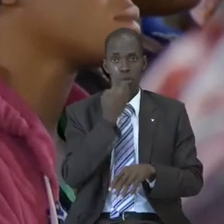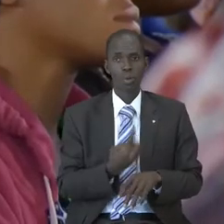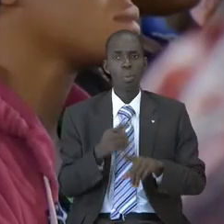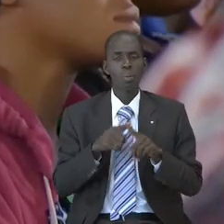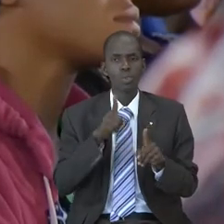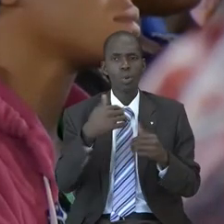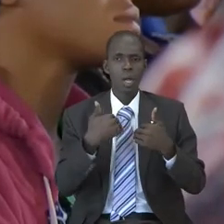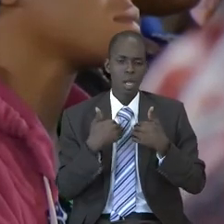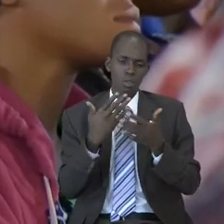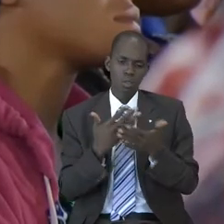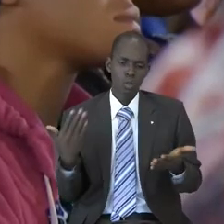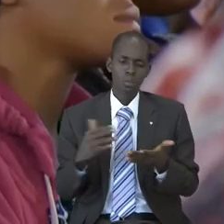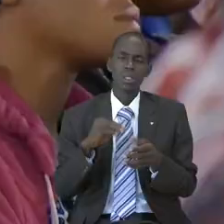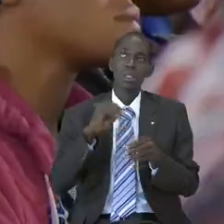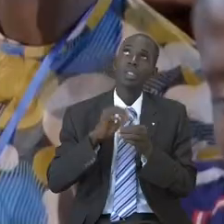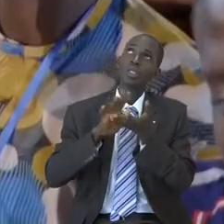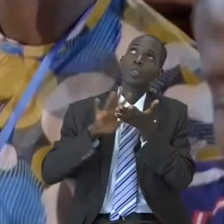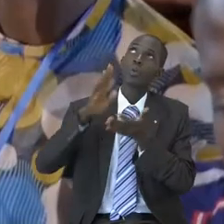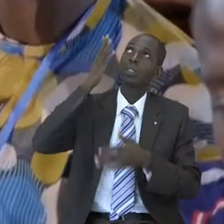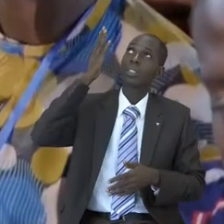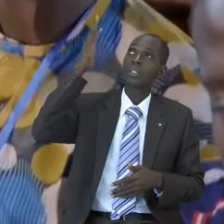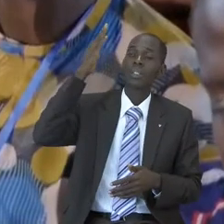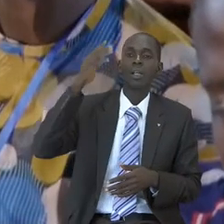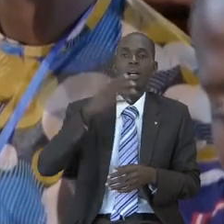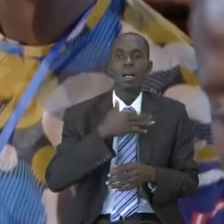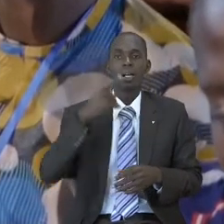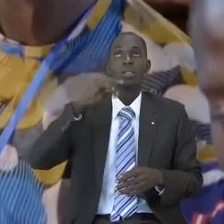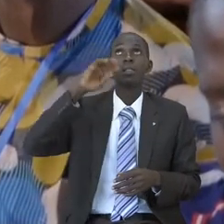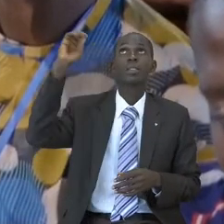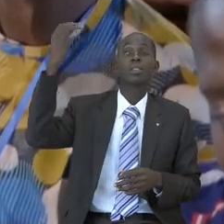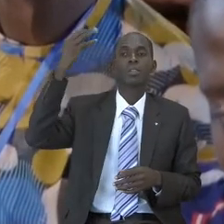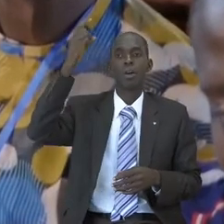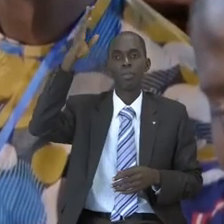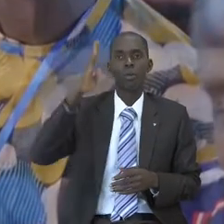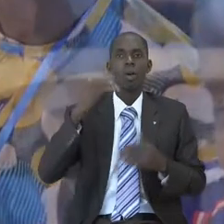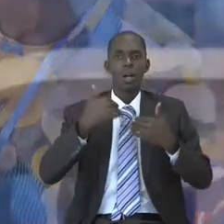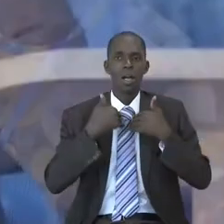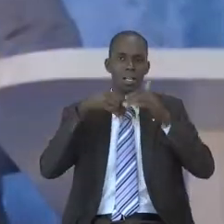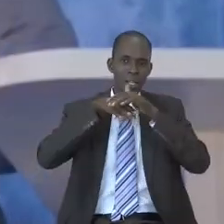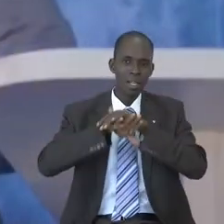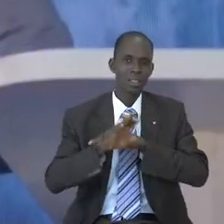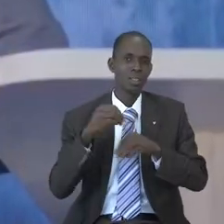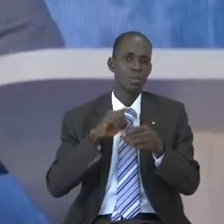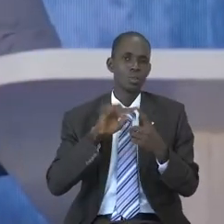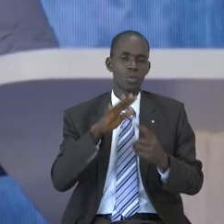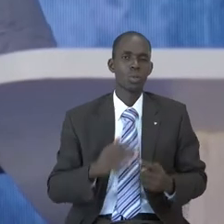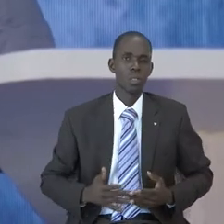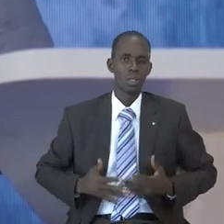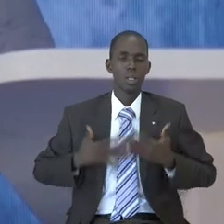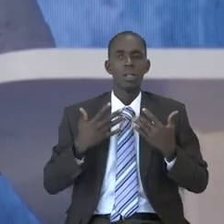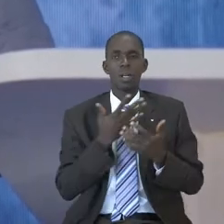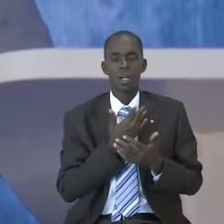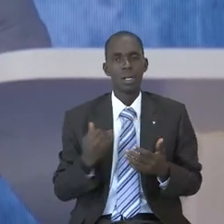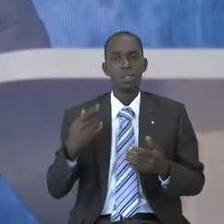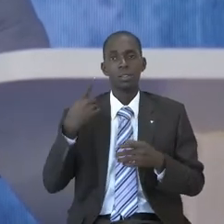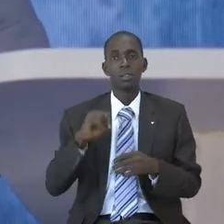have something in glory, and the grace of God has entered your life, has worked in your life, and by